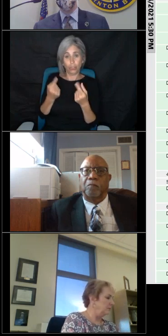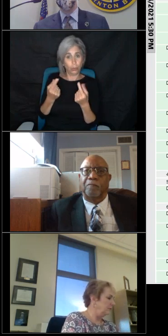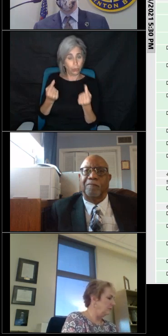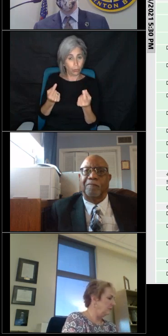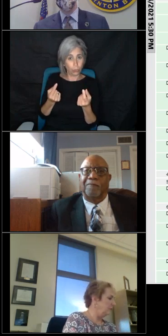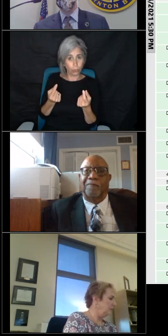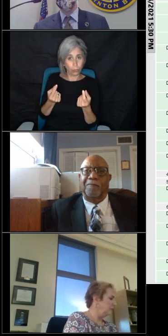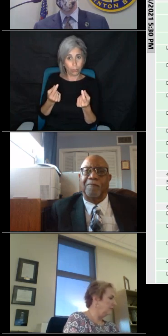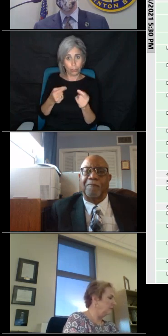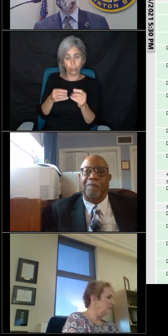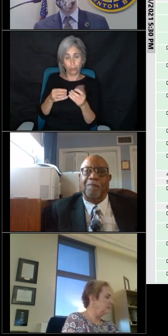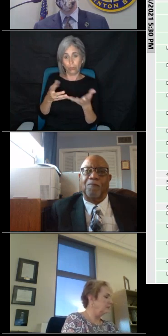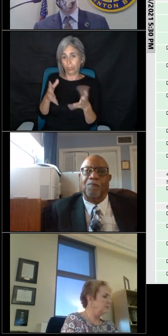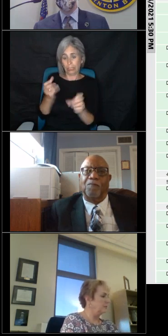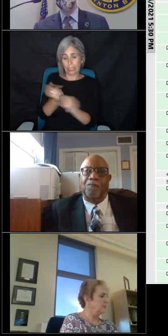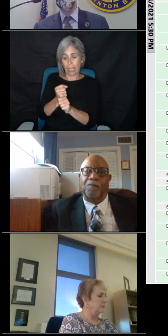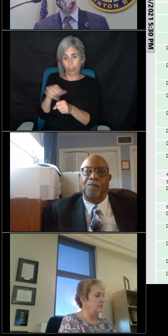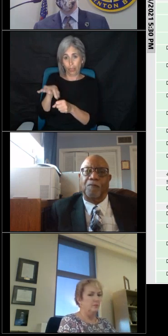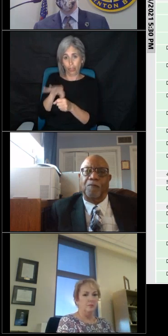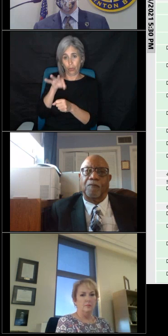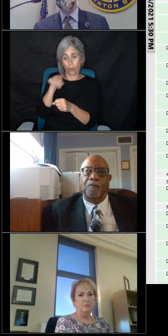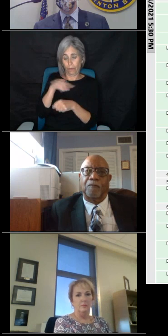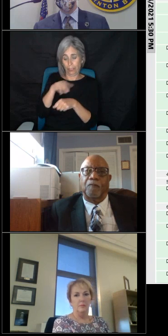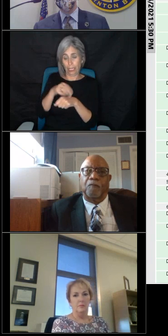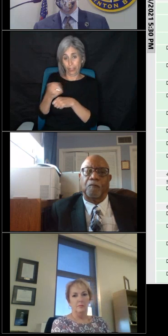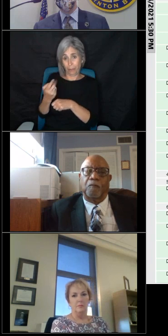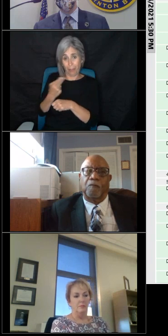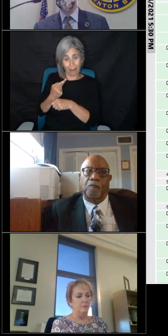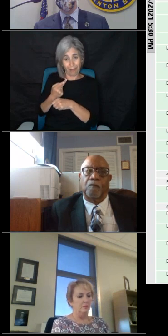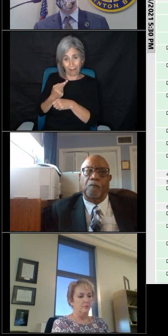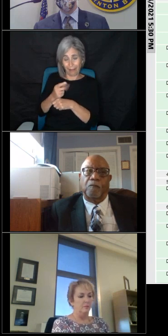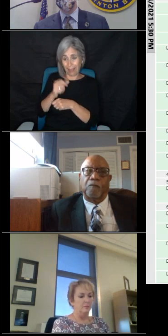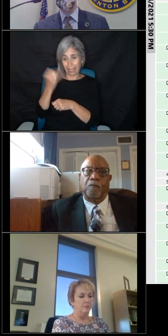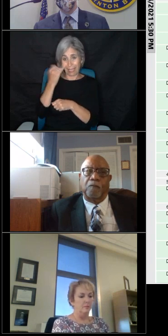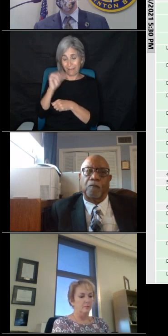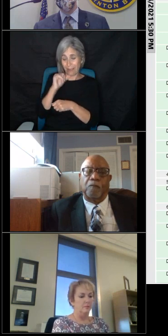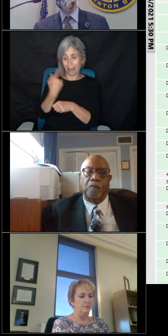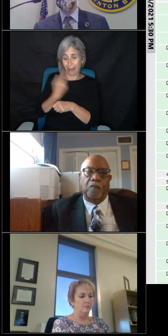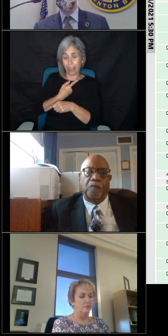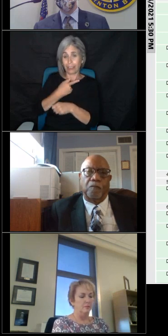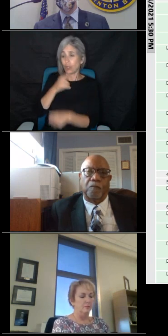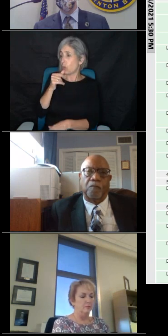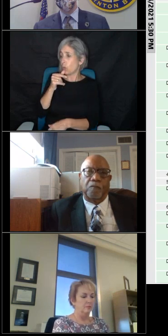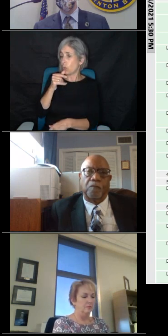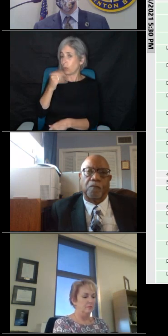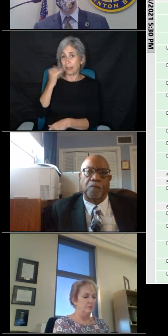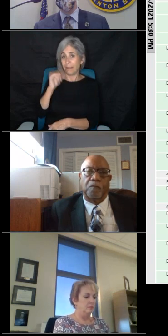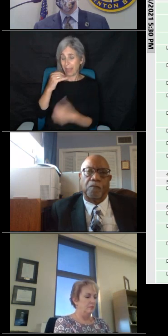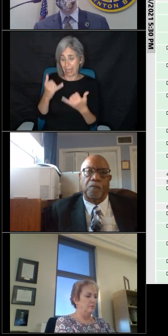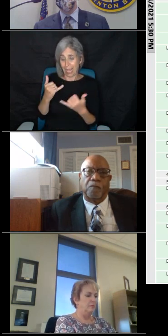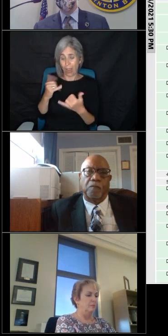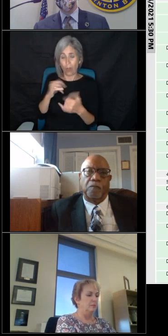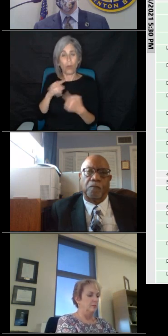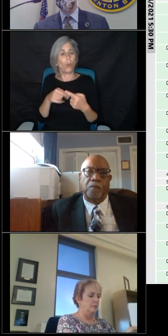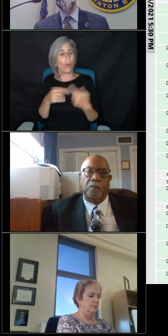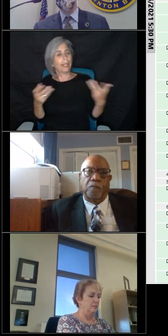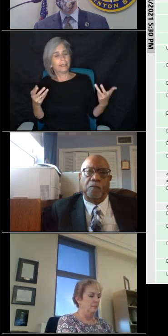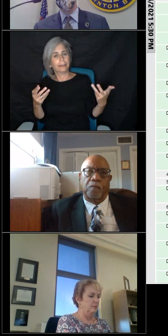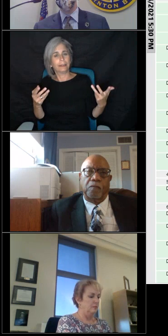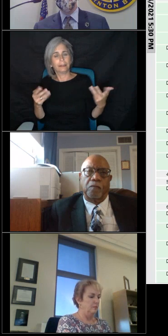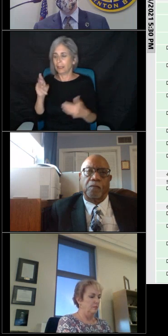to redeem the soul of our nation, if not us, who? If not now, when?